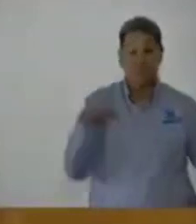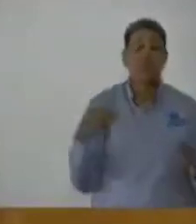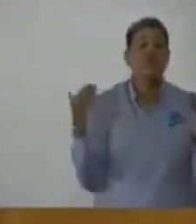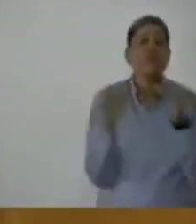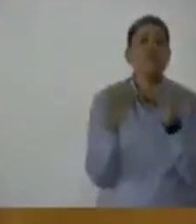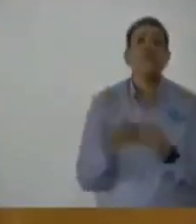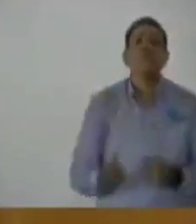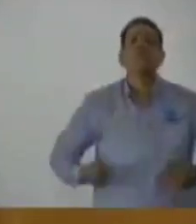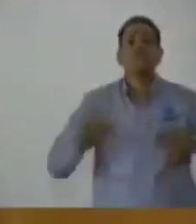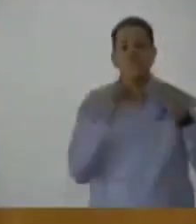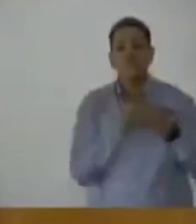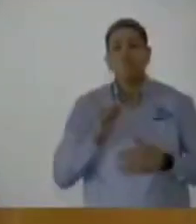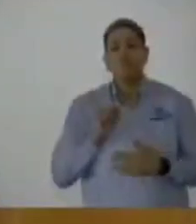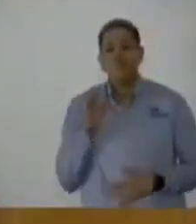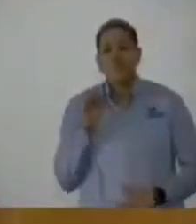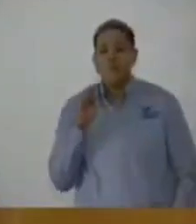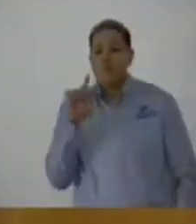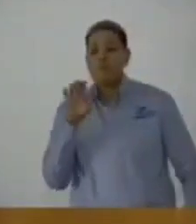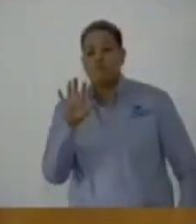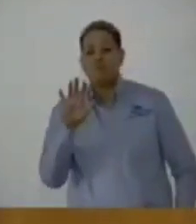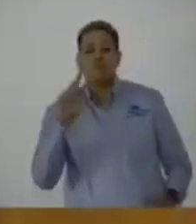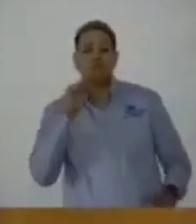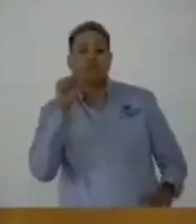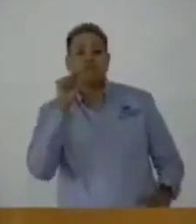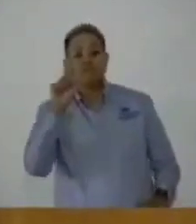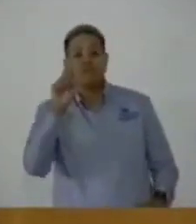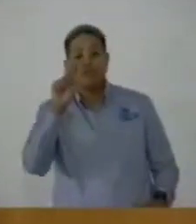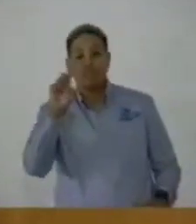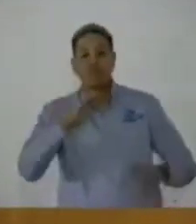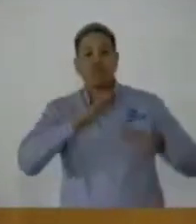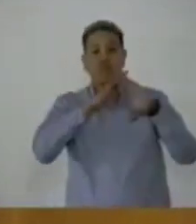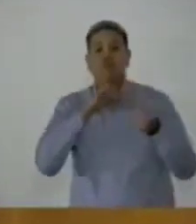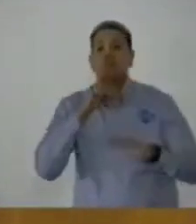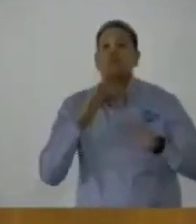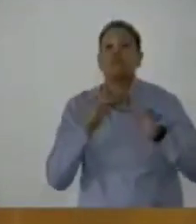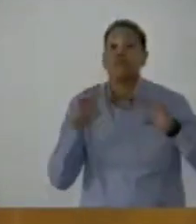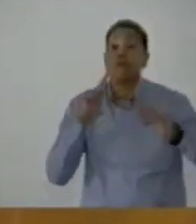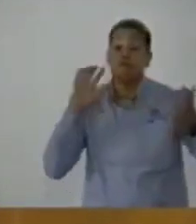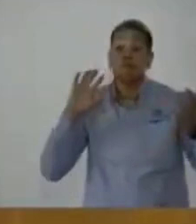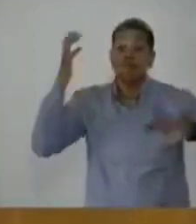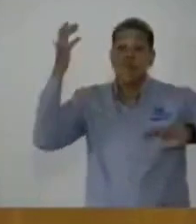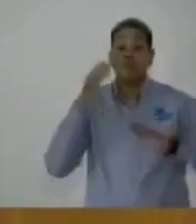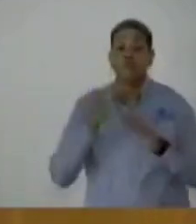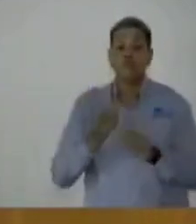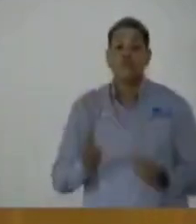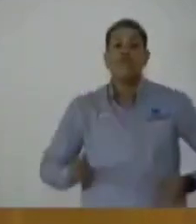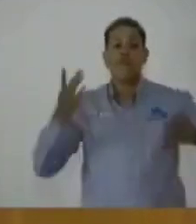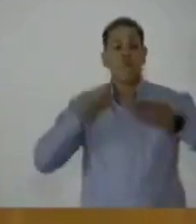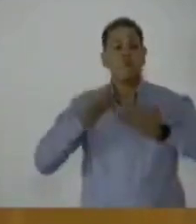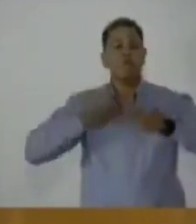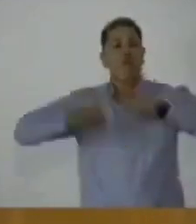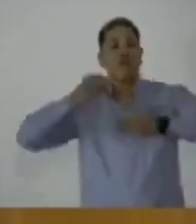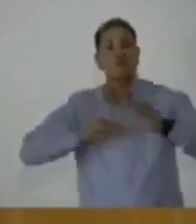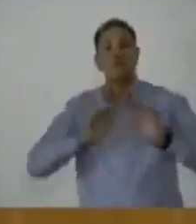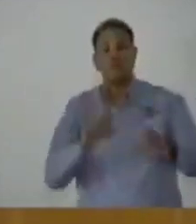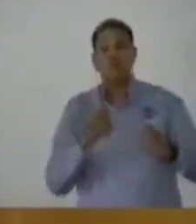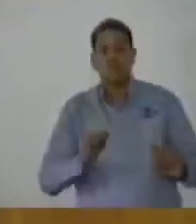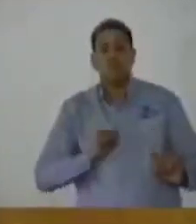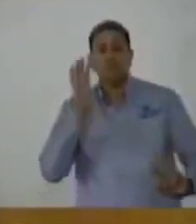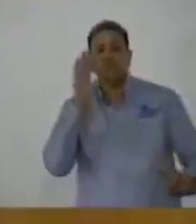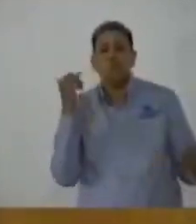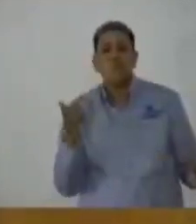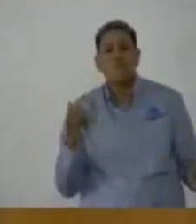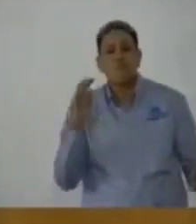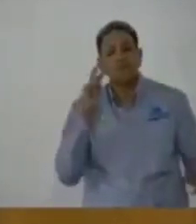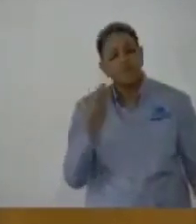Senator Scott Motley, to the tax rate times the level of prices times the number of transactions. And I'm going to now